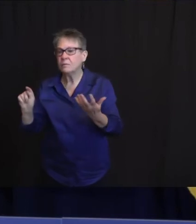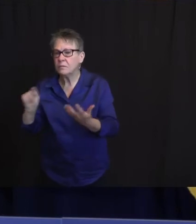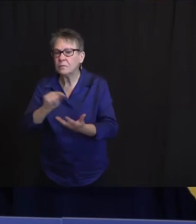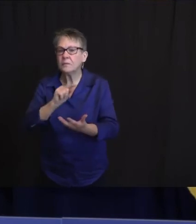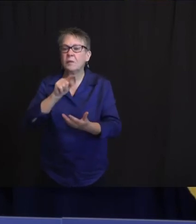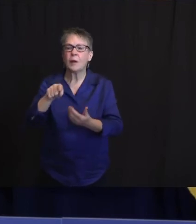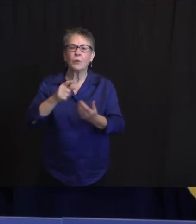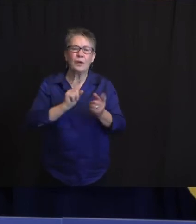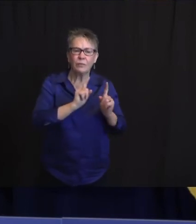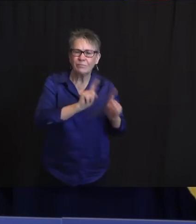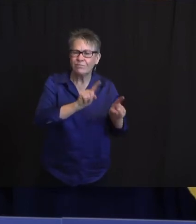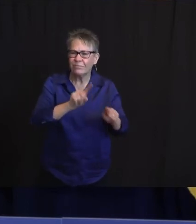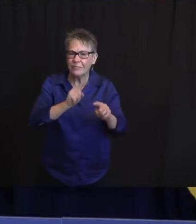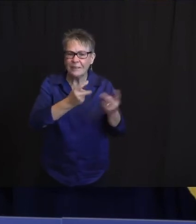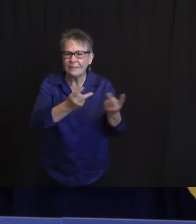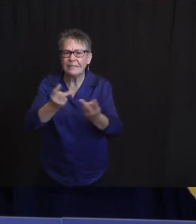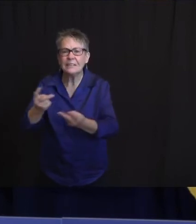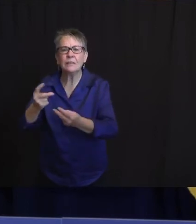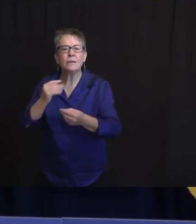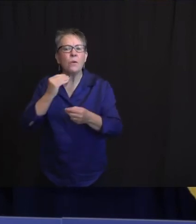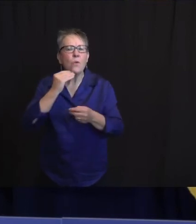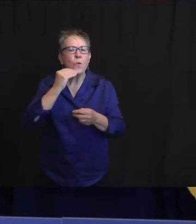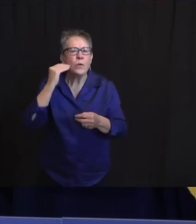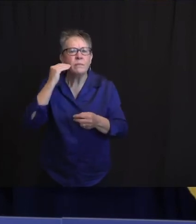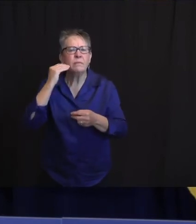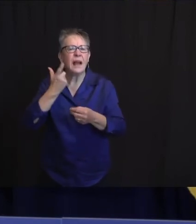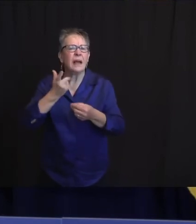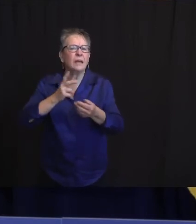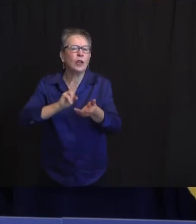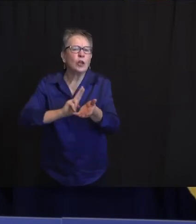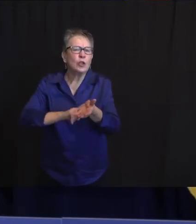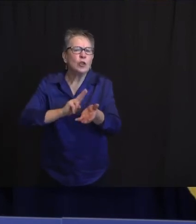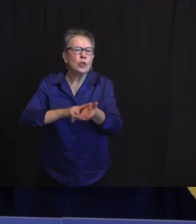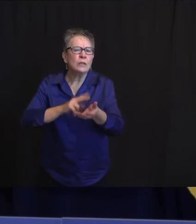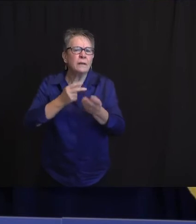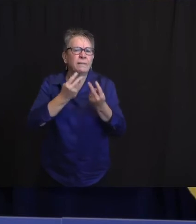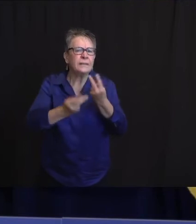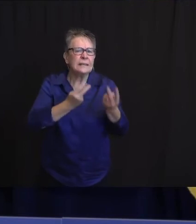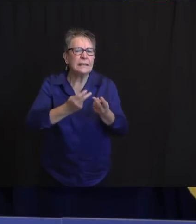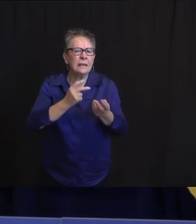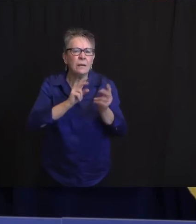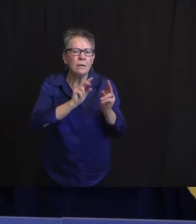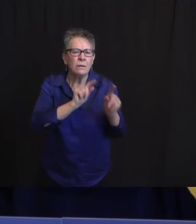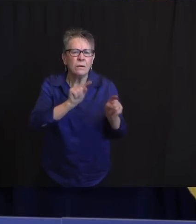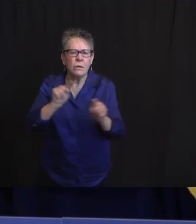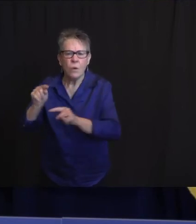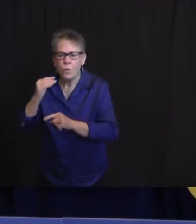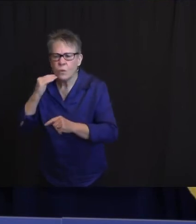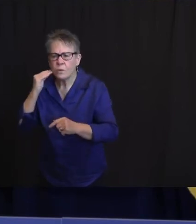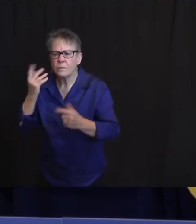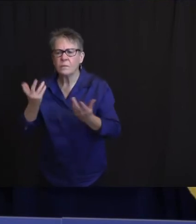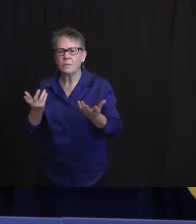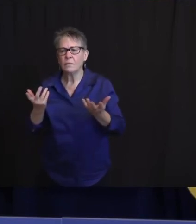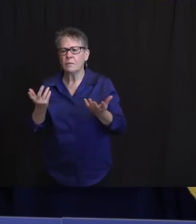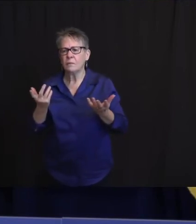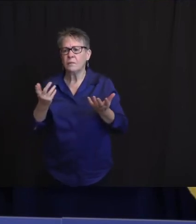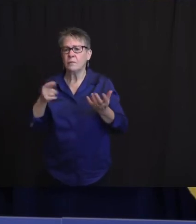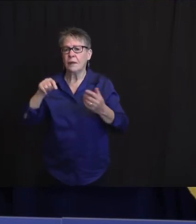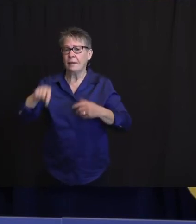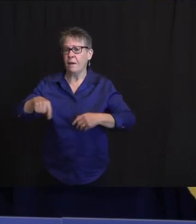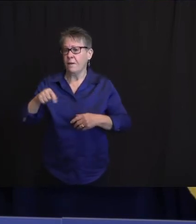at one of the 200 sites currently available. 2 mega sites will open this Friday, one in Morris